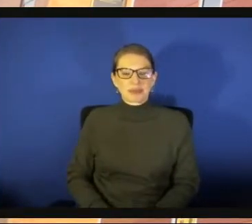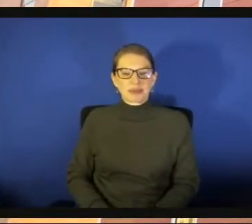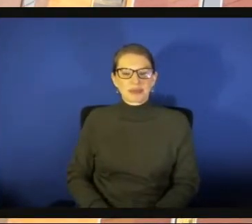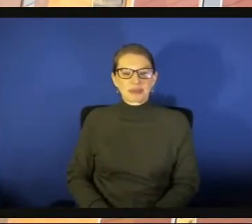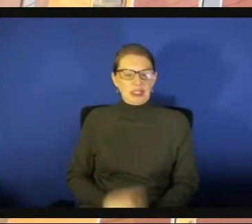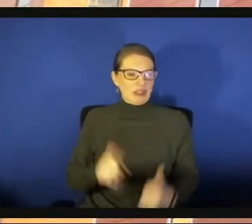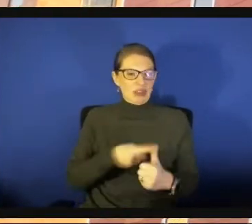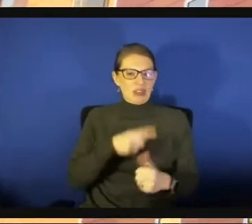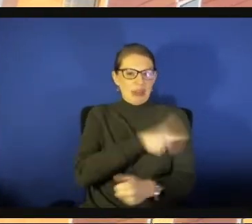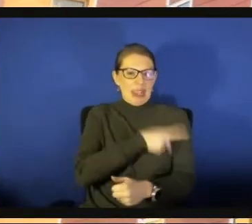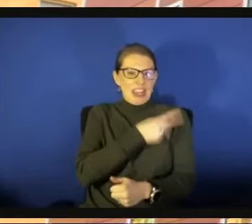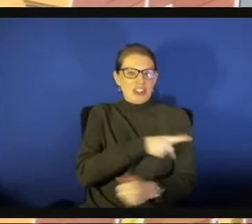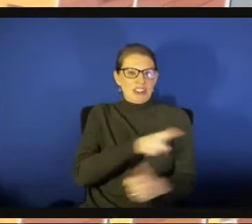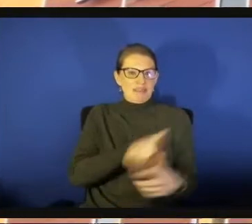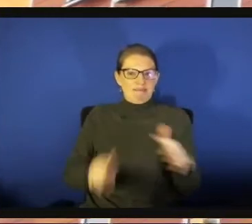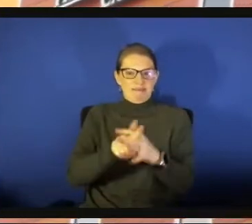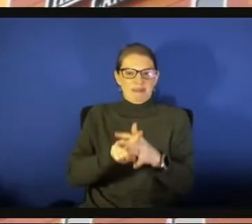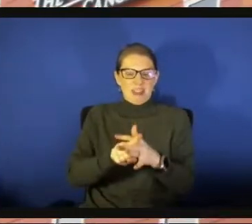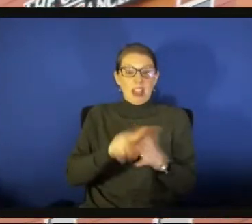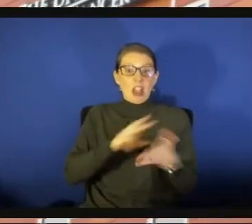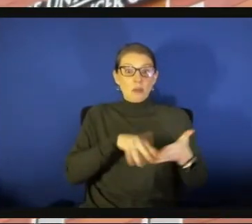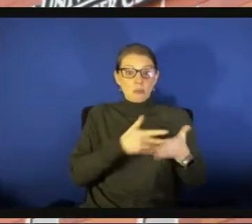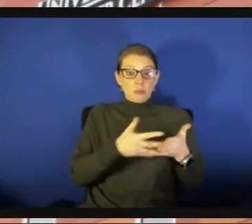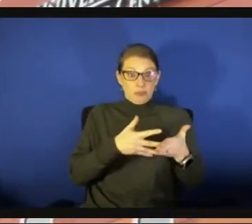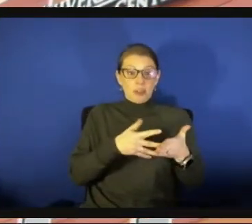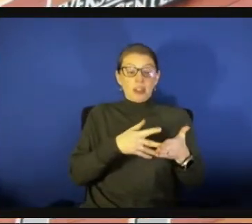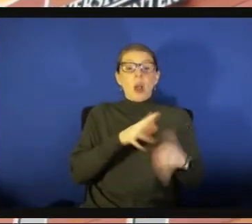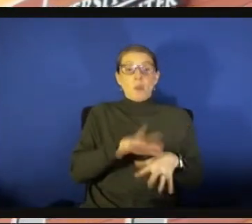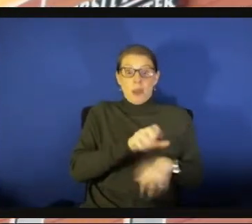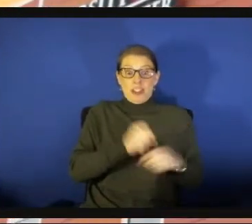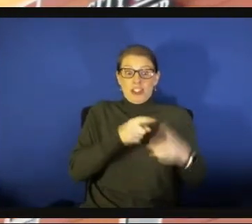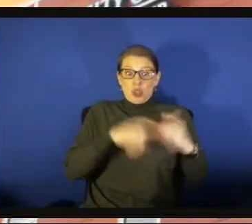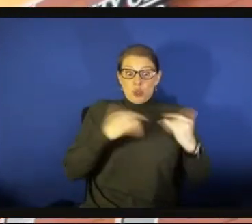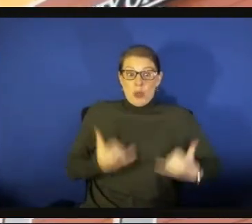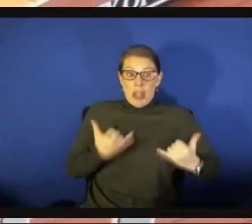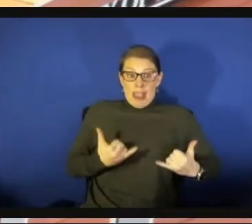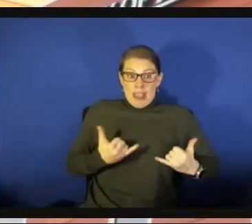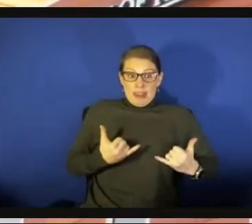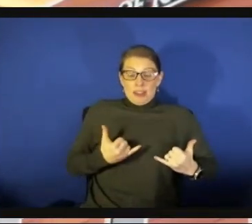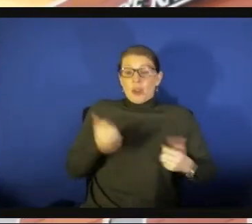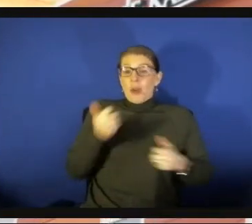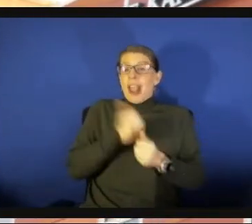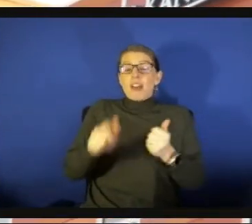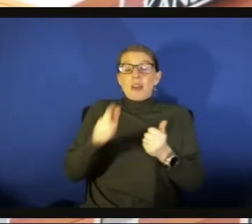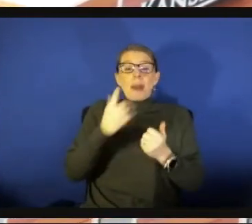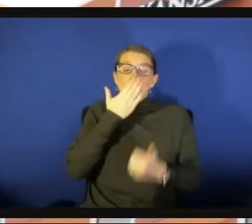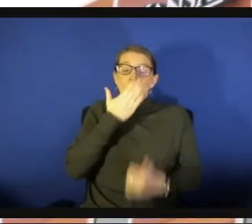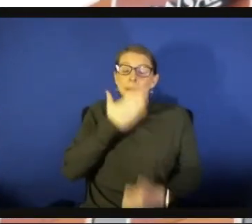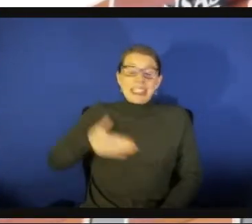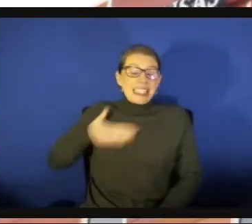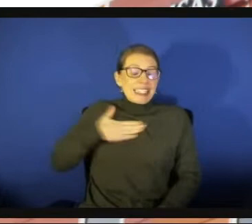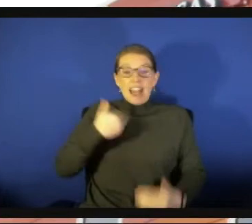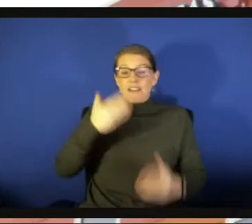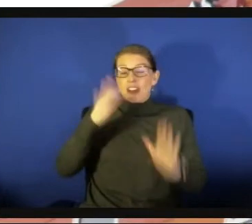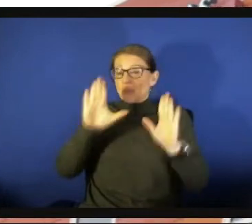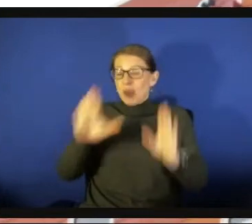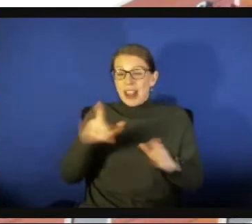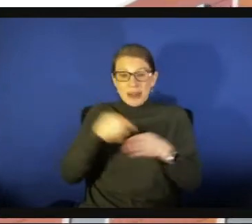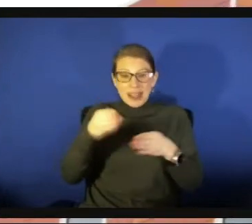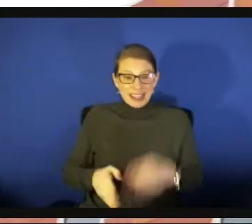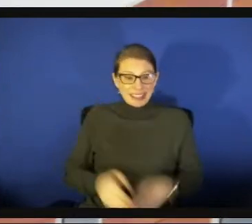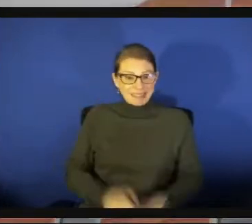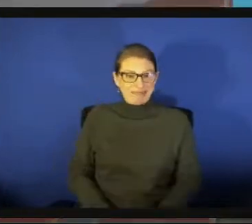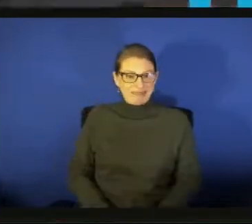will start taking appointments as of today. So everyone, please have a great weekend. Go Jayhawks. Have a great, safe weekend. We'll see you back here Monday at